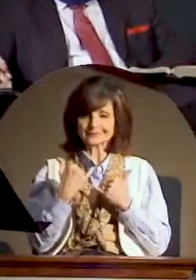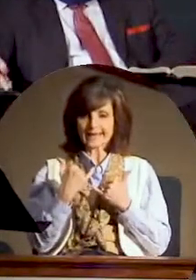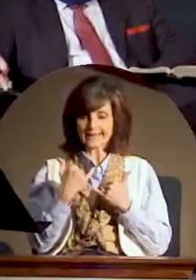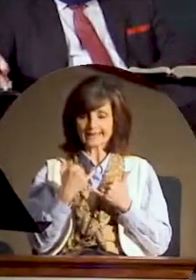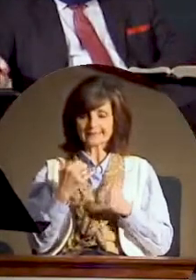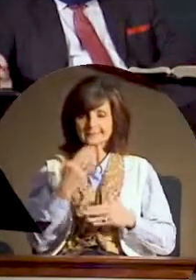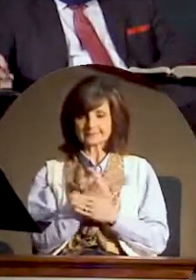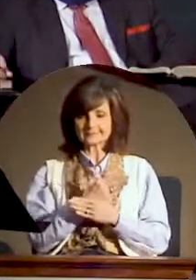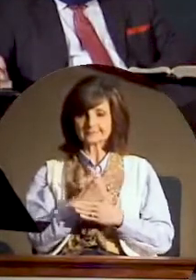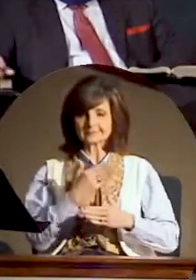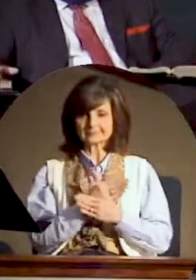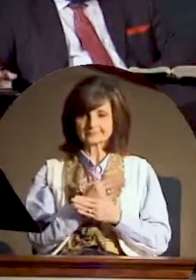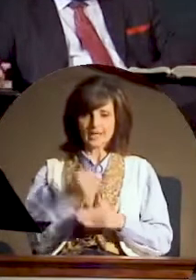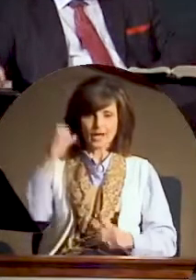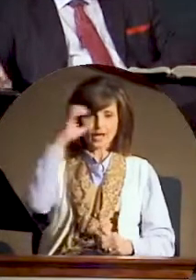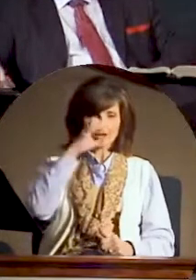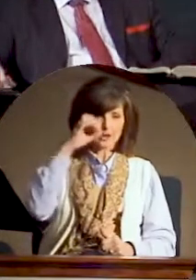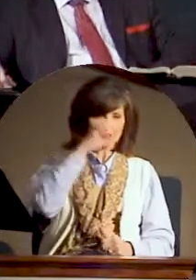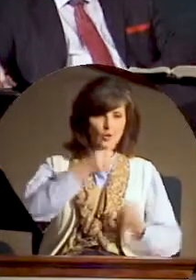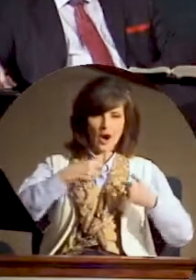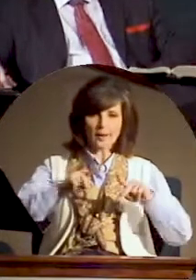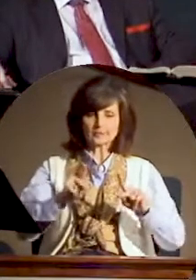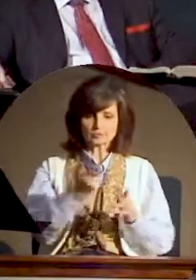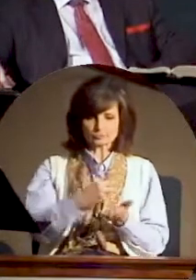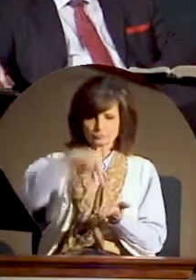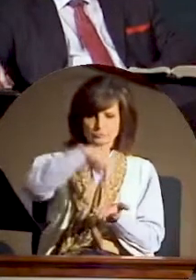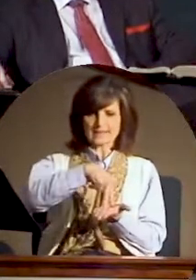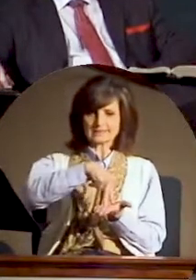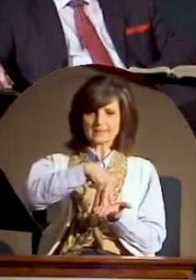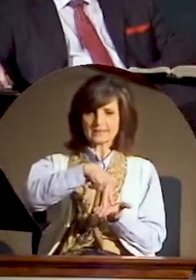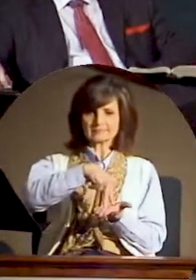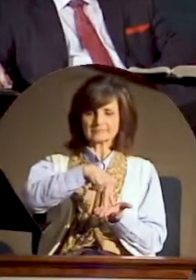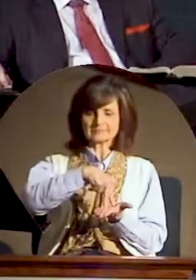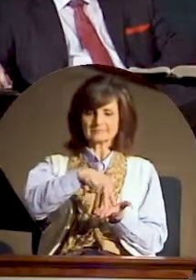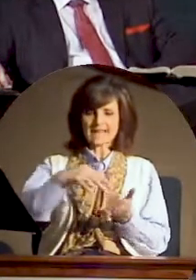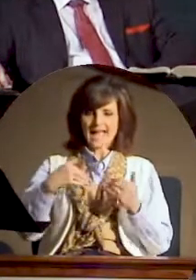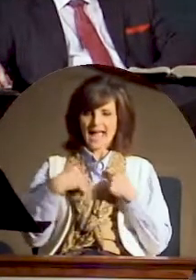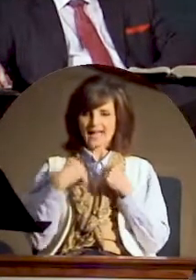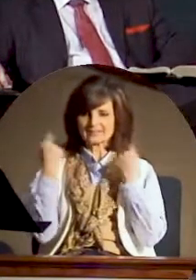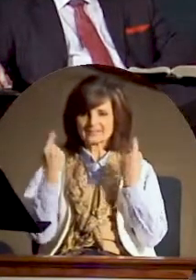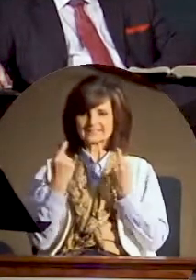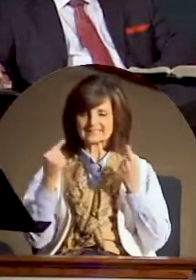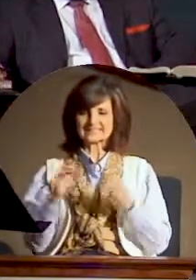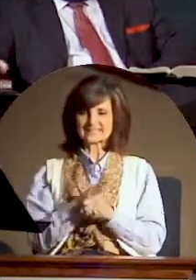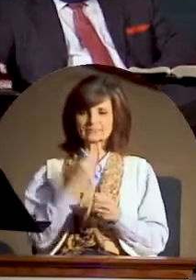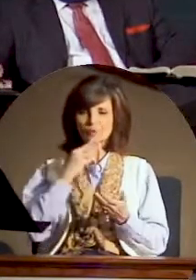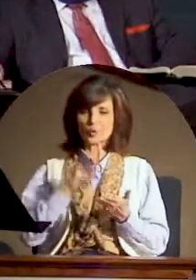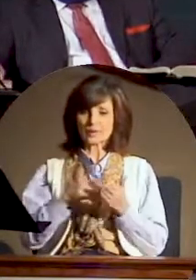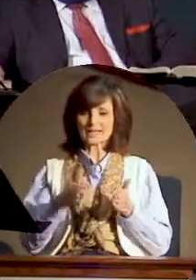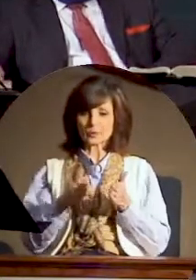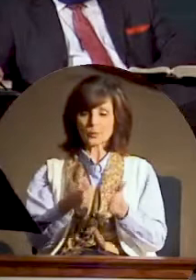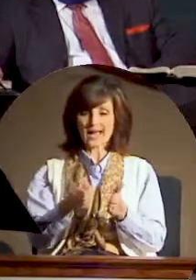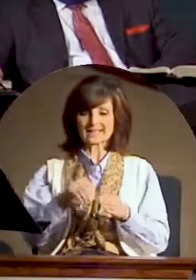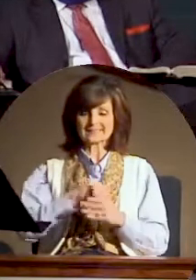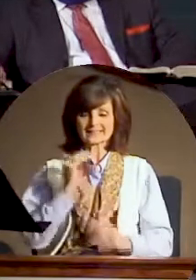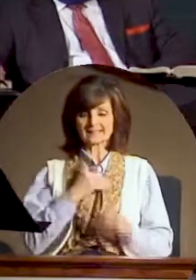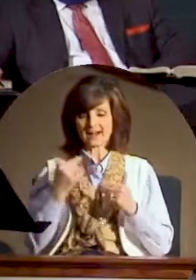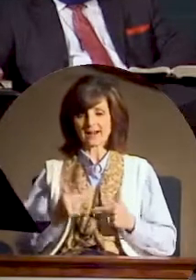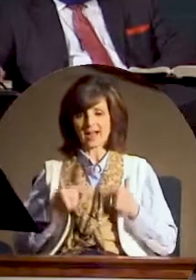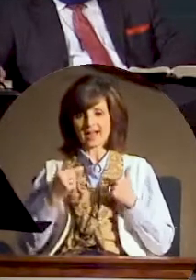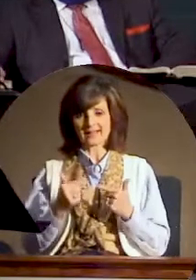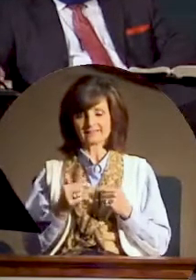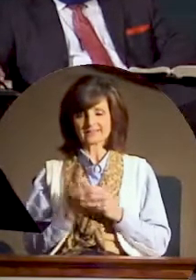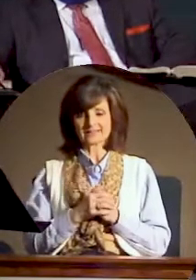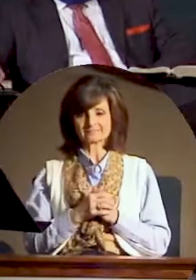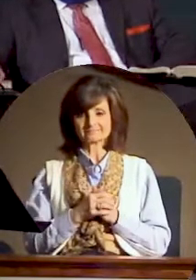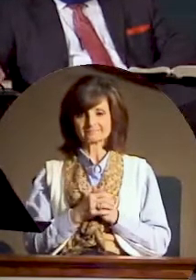around looking for an opportunity to rise up and have his sinful, wicked way in our life. In